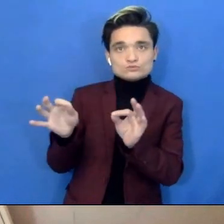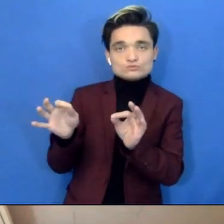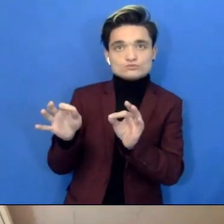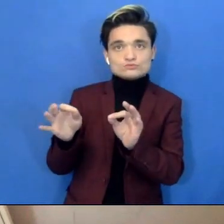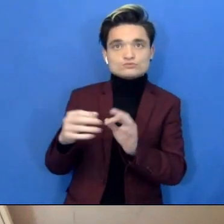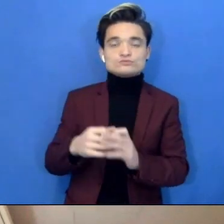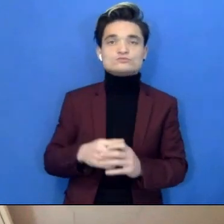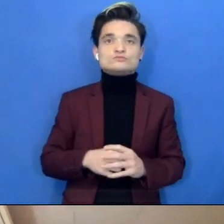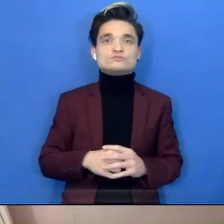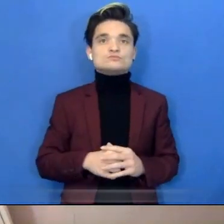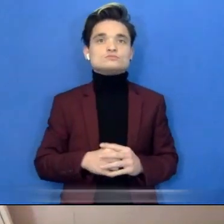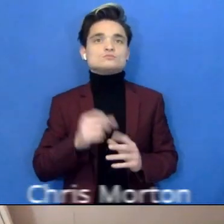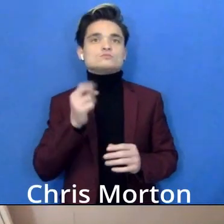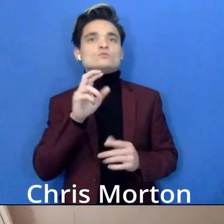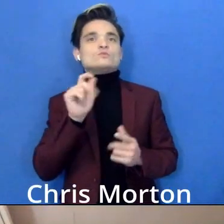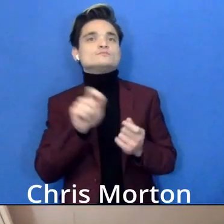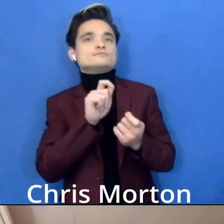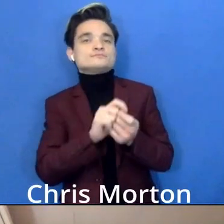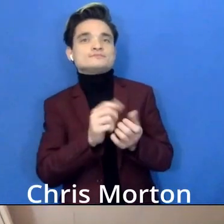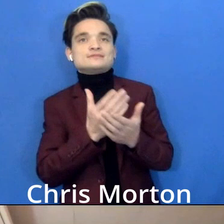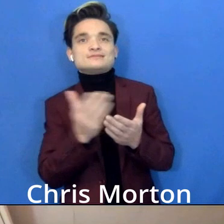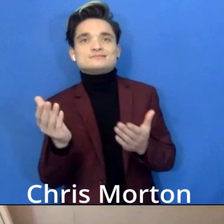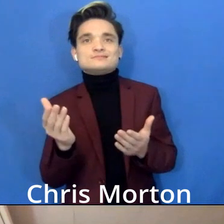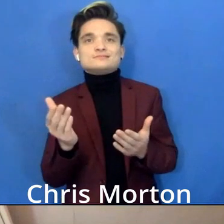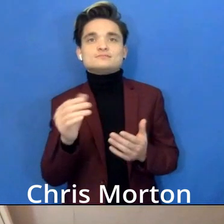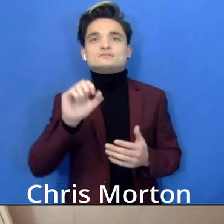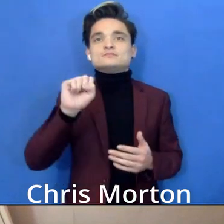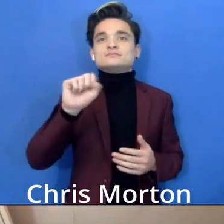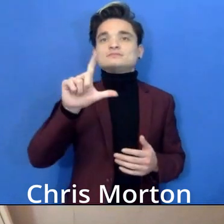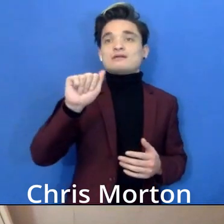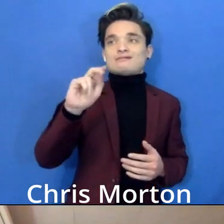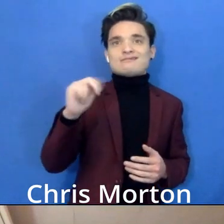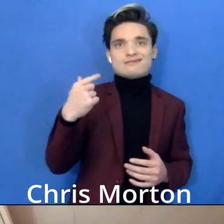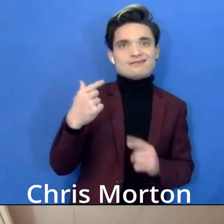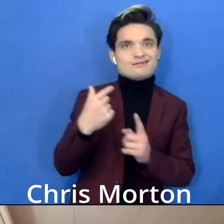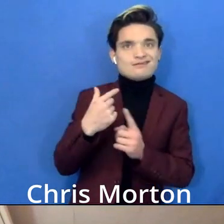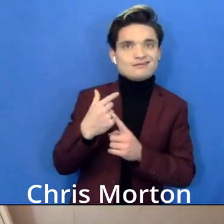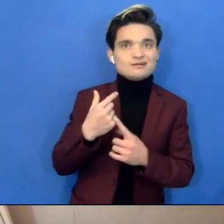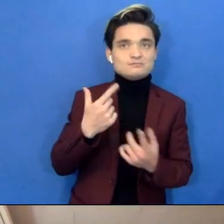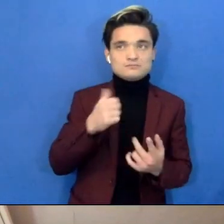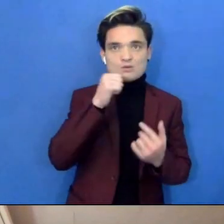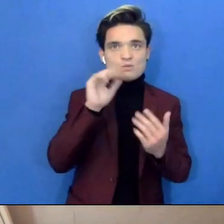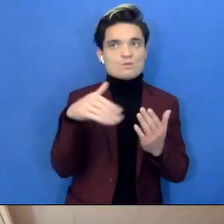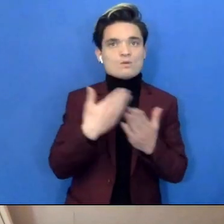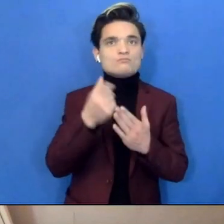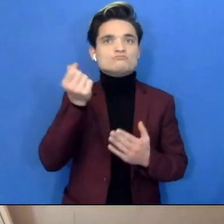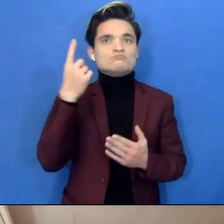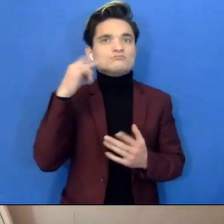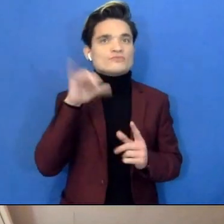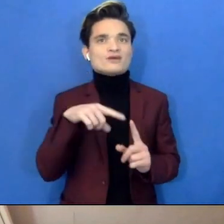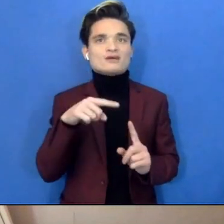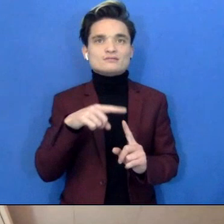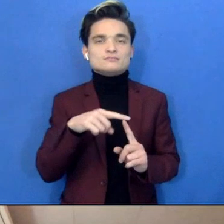specific things, like slang, like very specific things from language, from every part.